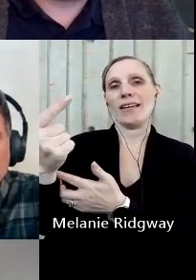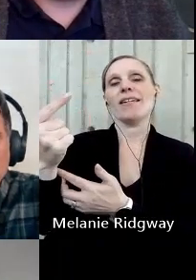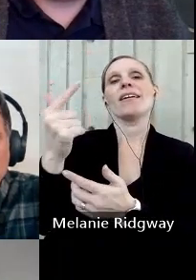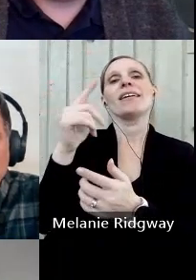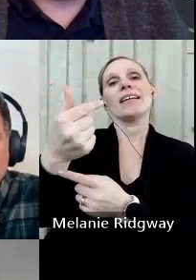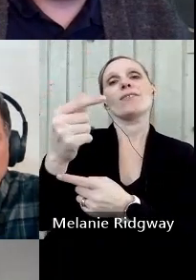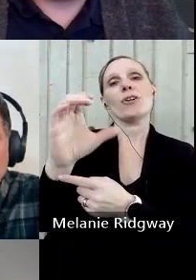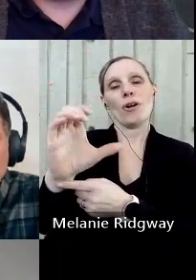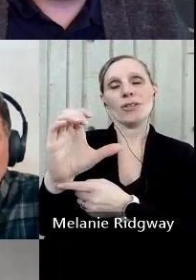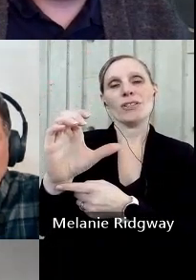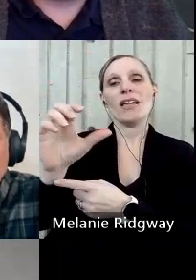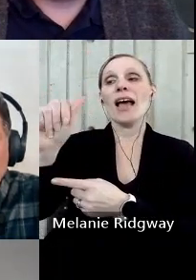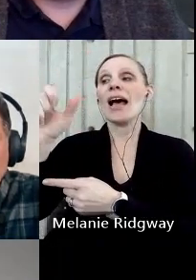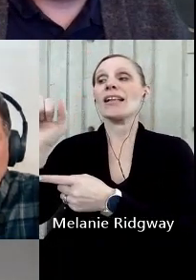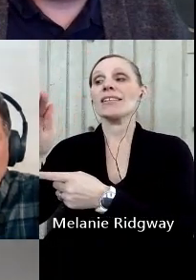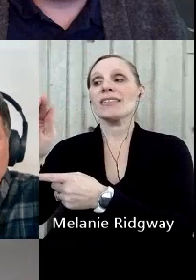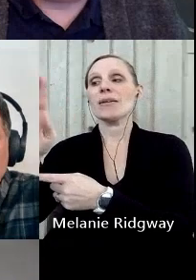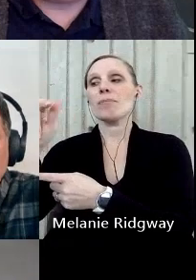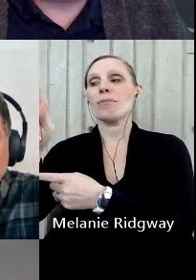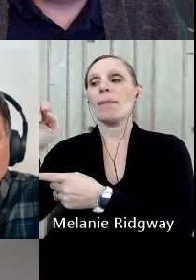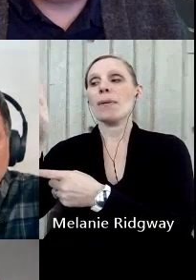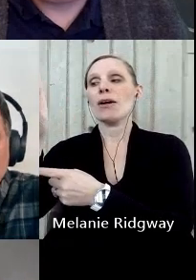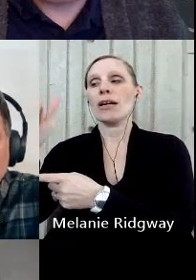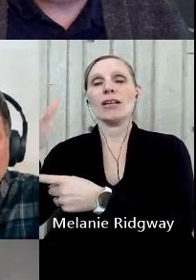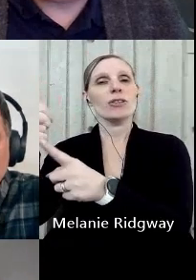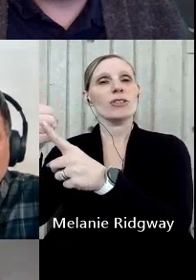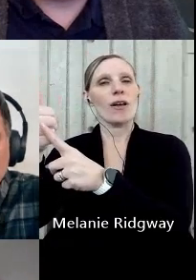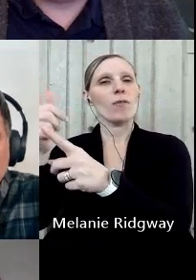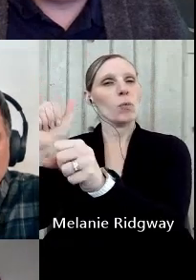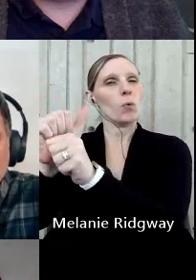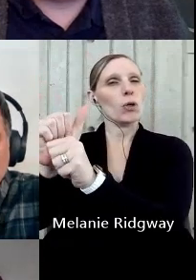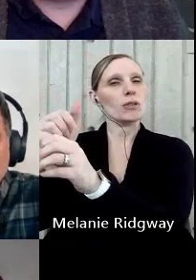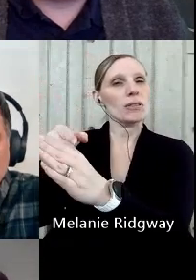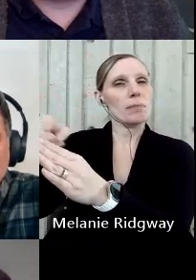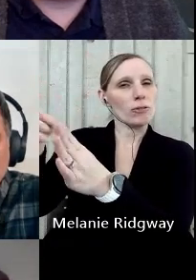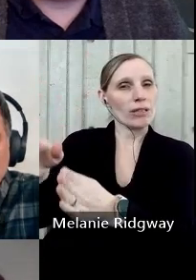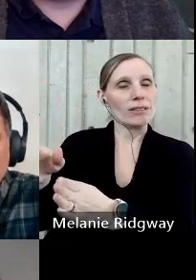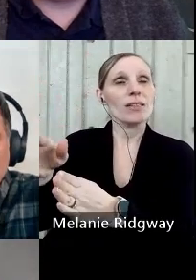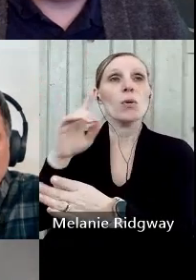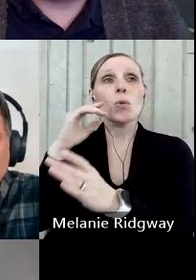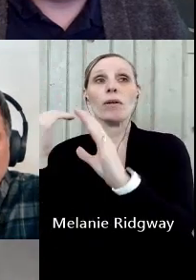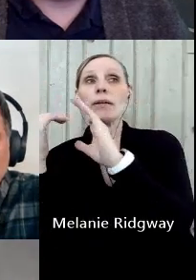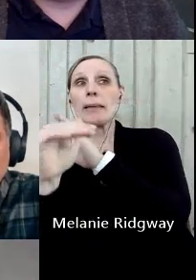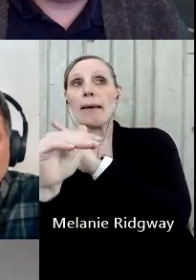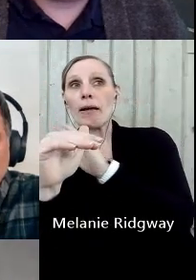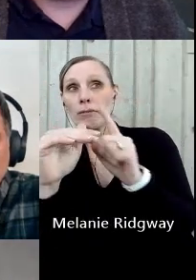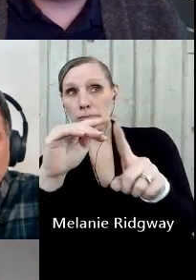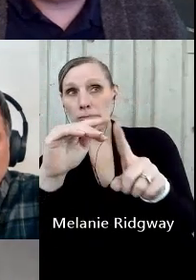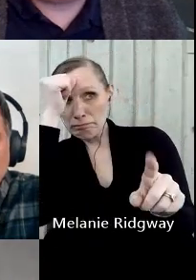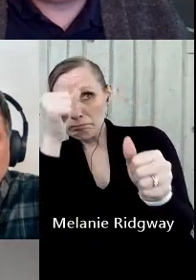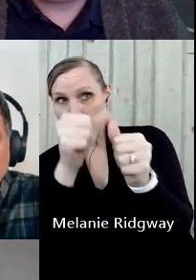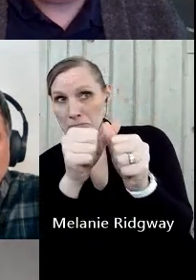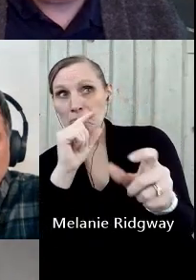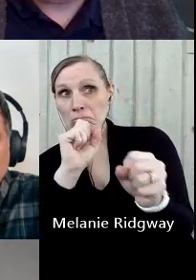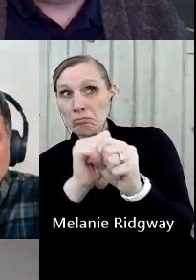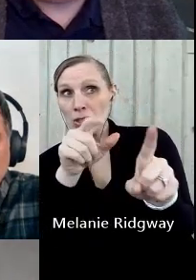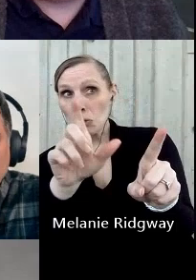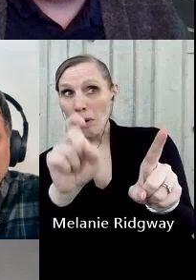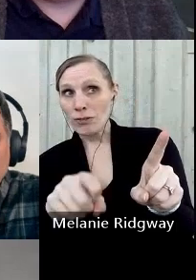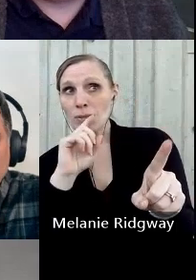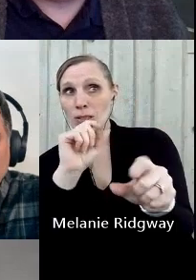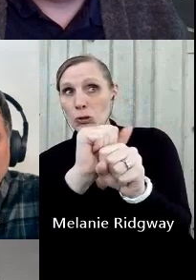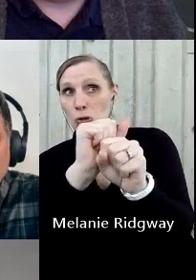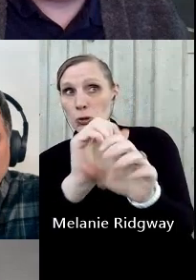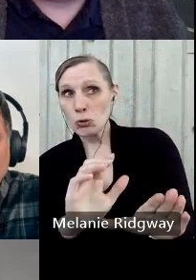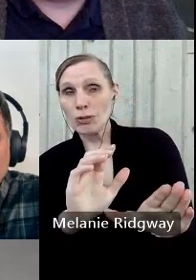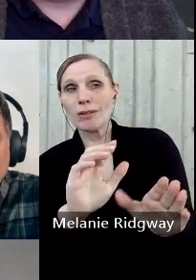work specialist, will email the winners within 24 hours, asking them to confirm their status as a student or alumni.